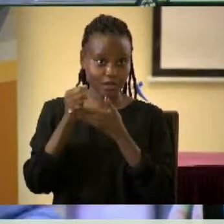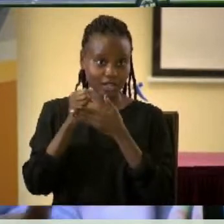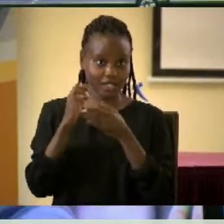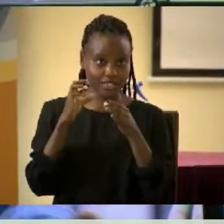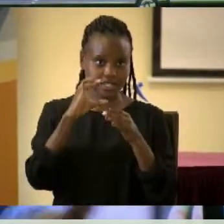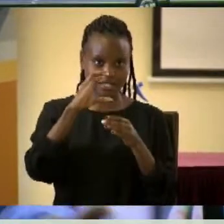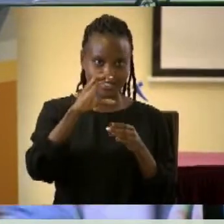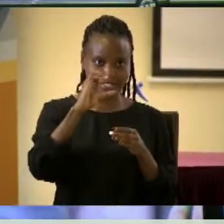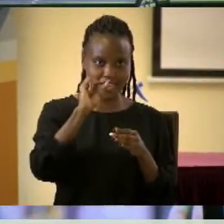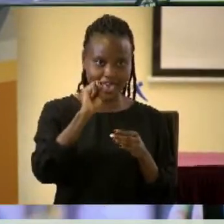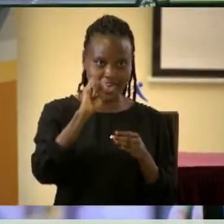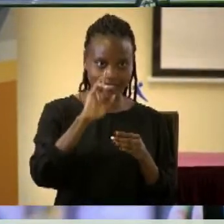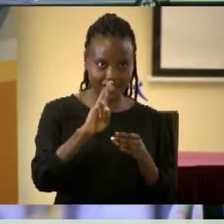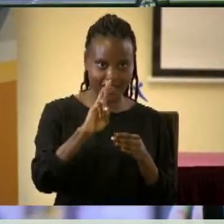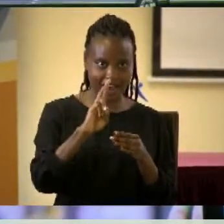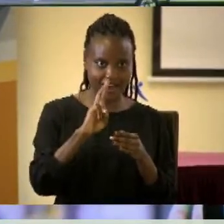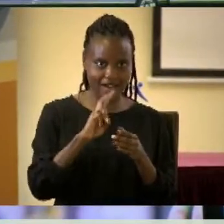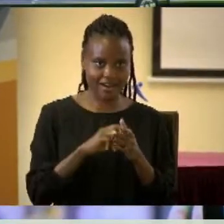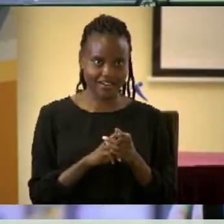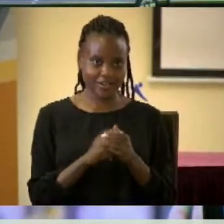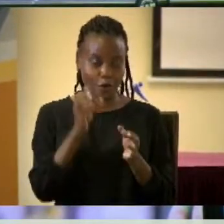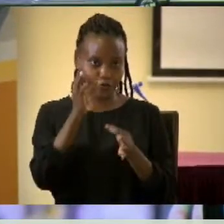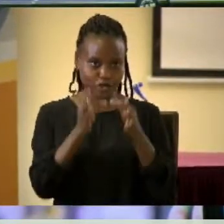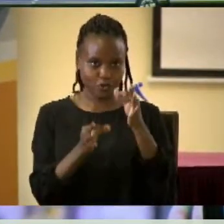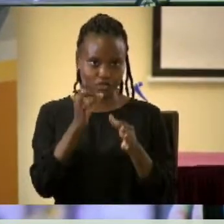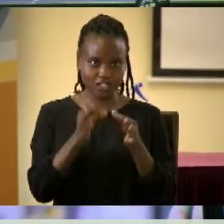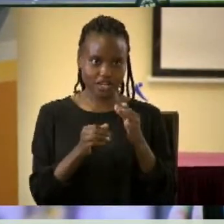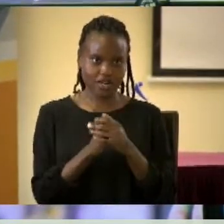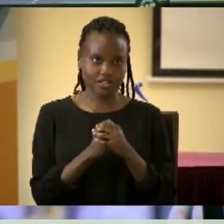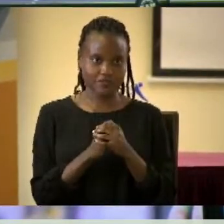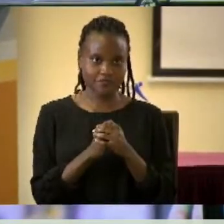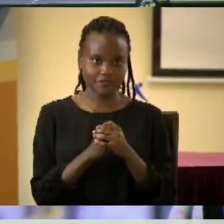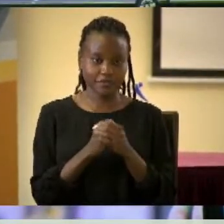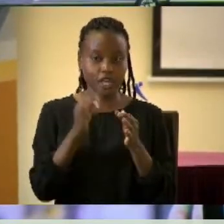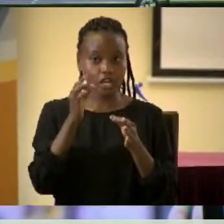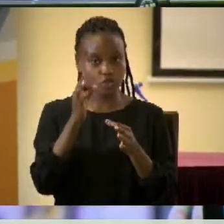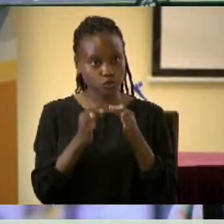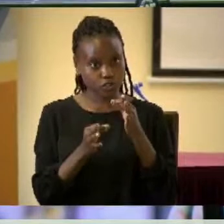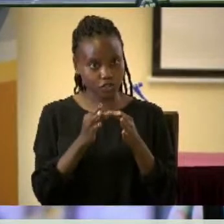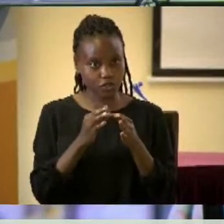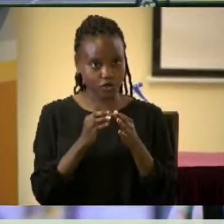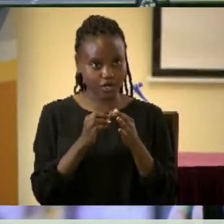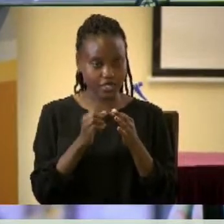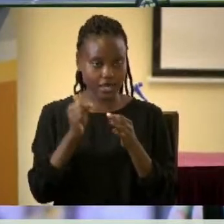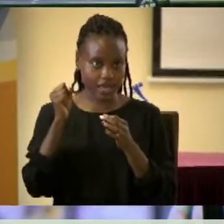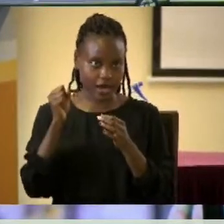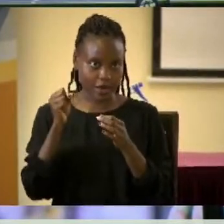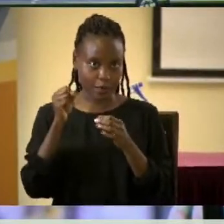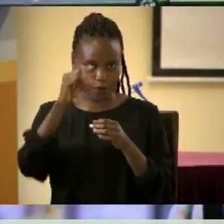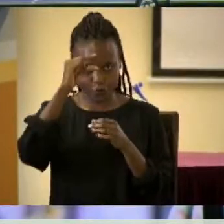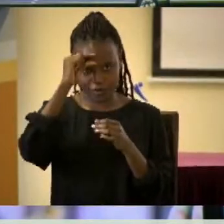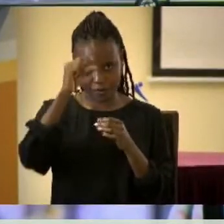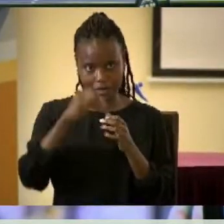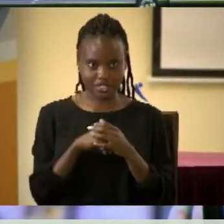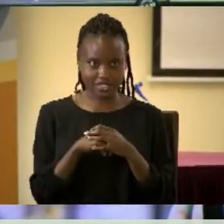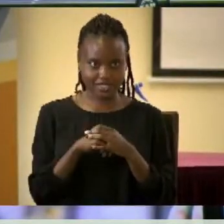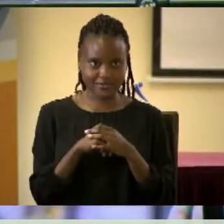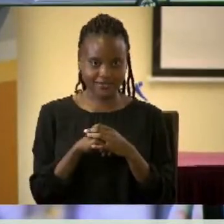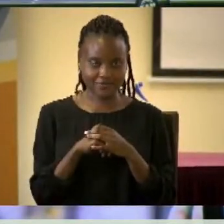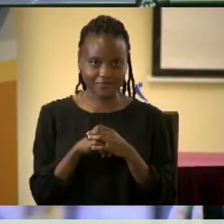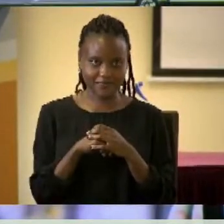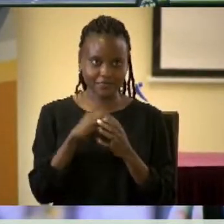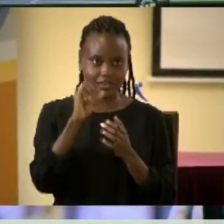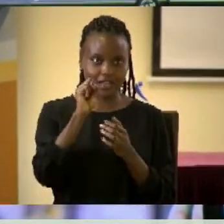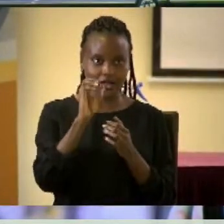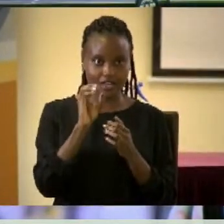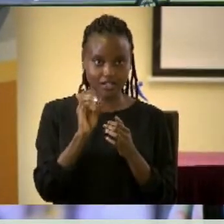social responsibility of the judiciary, the judicial arm of government.